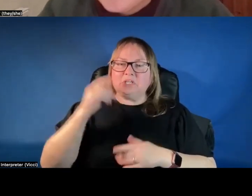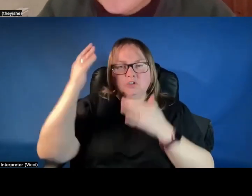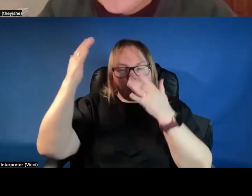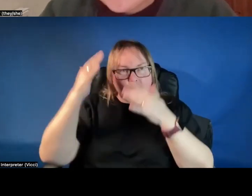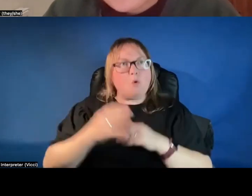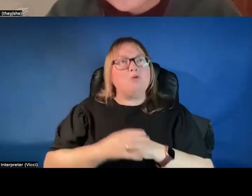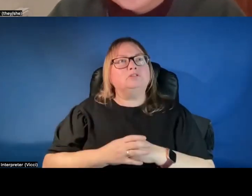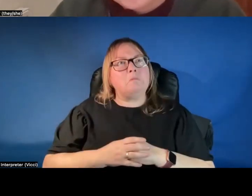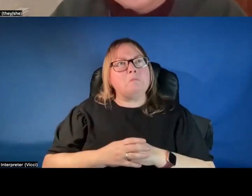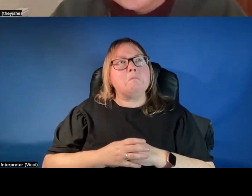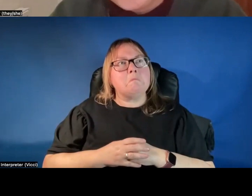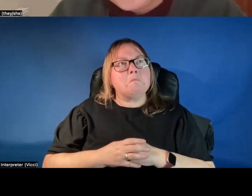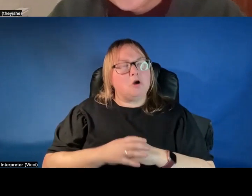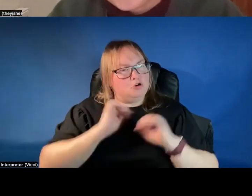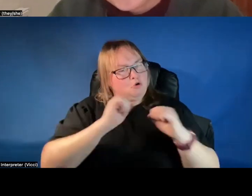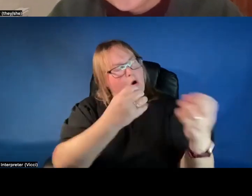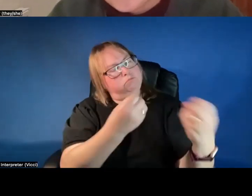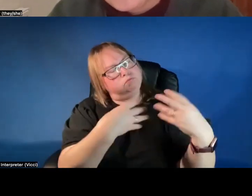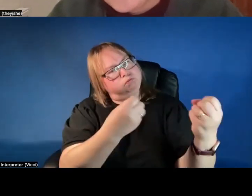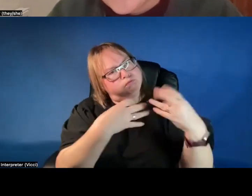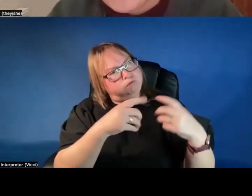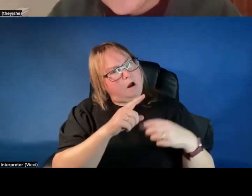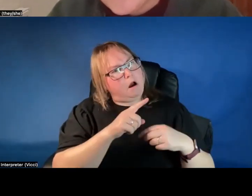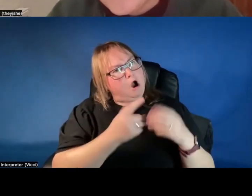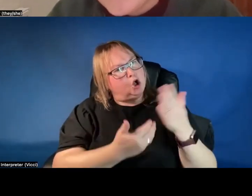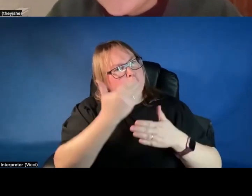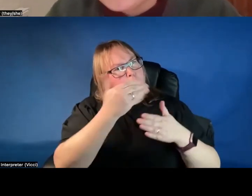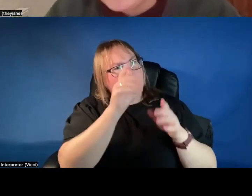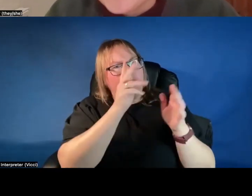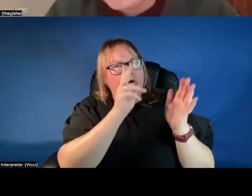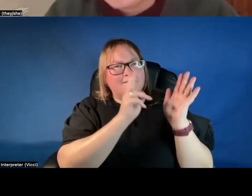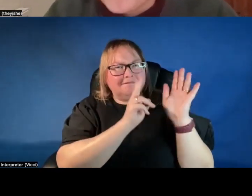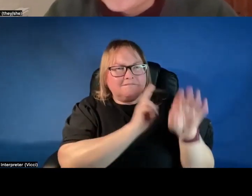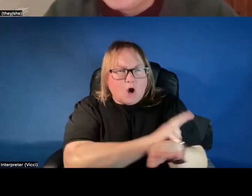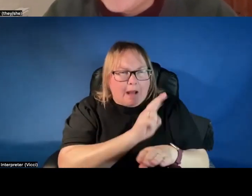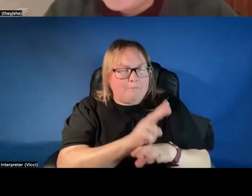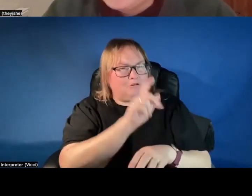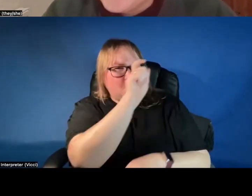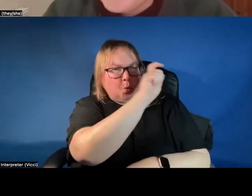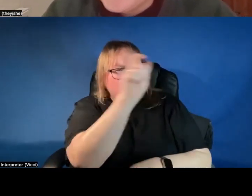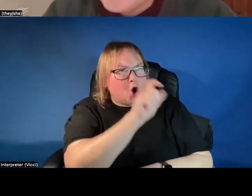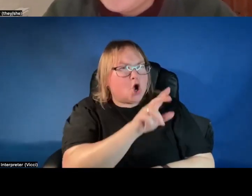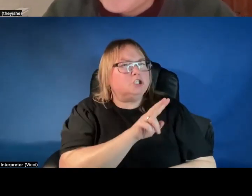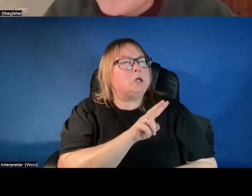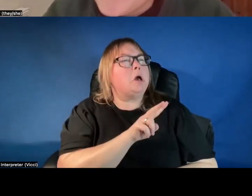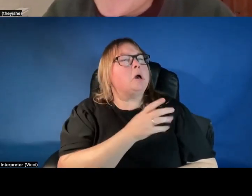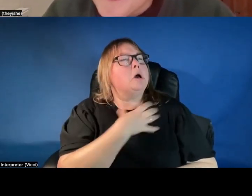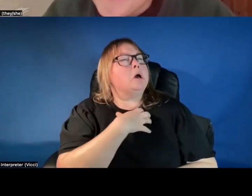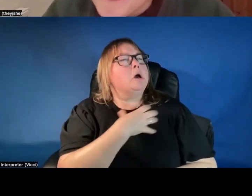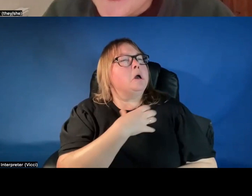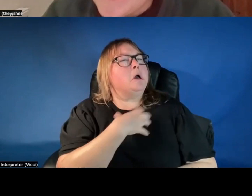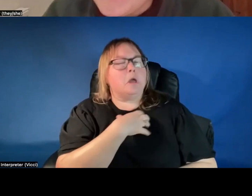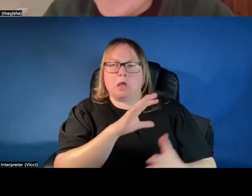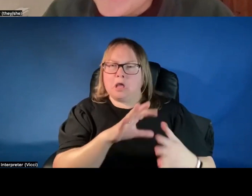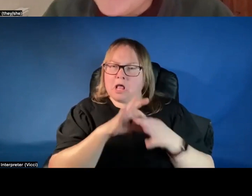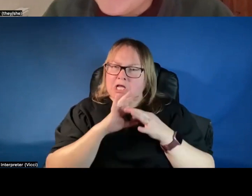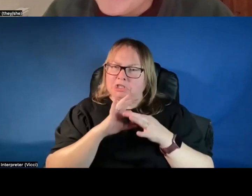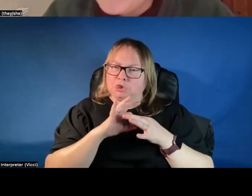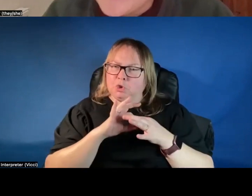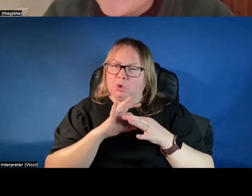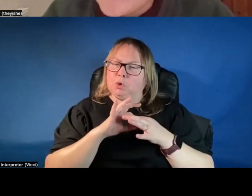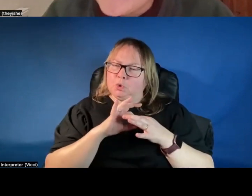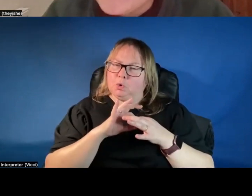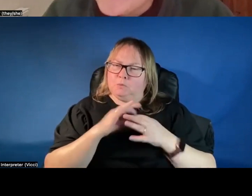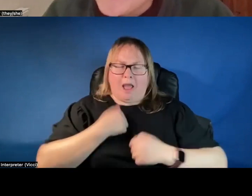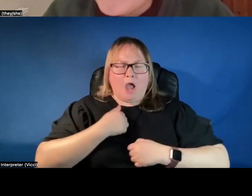it. There's a real element of pausing and having to commit to these pauses in order to build new work. I fill a jar with text fragments cut from